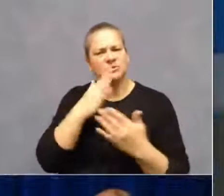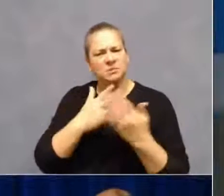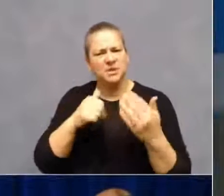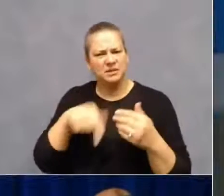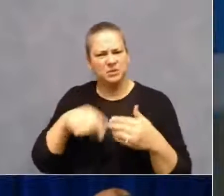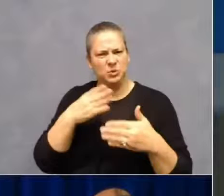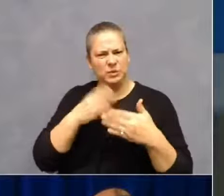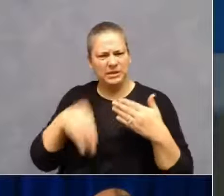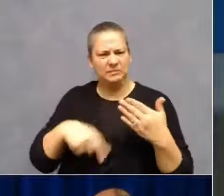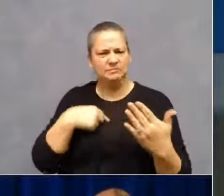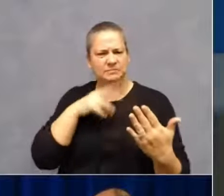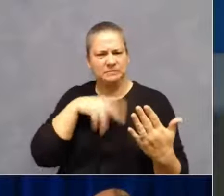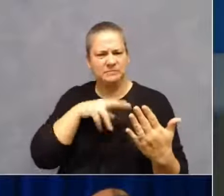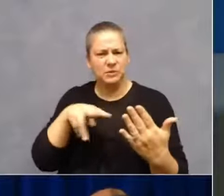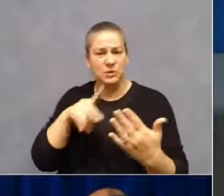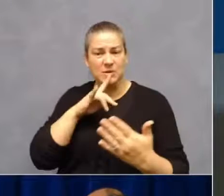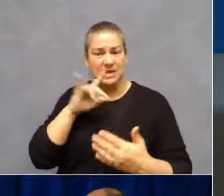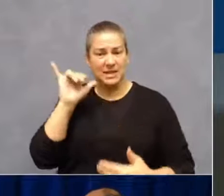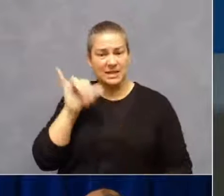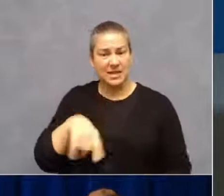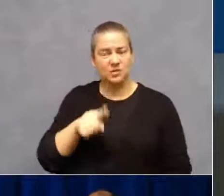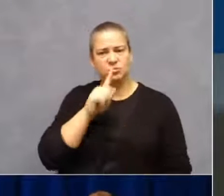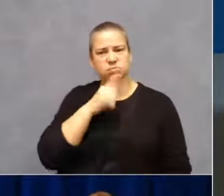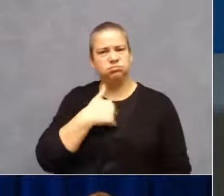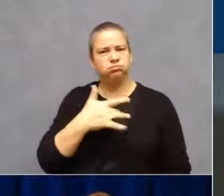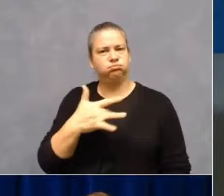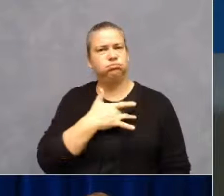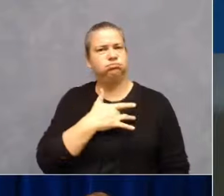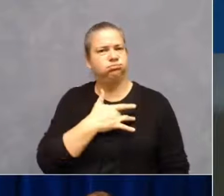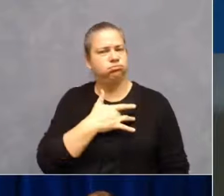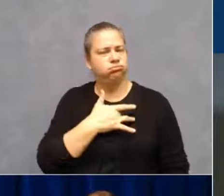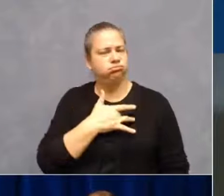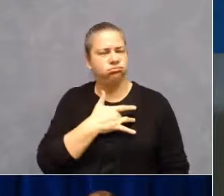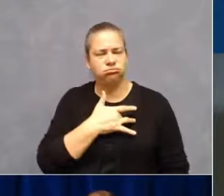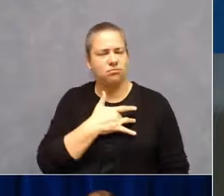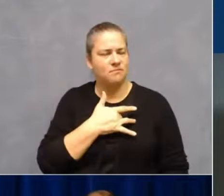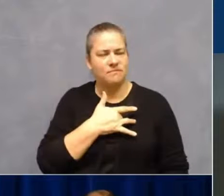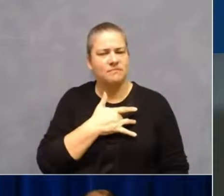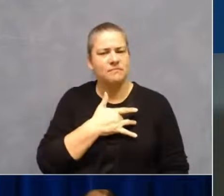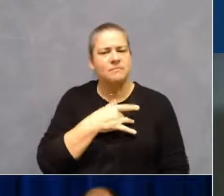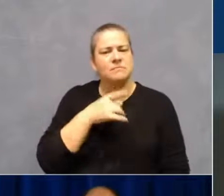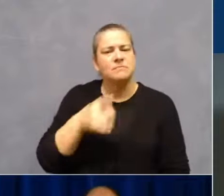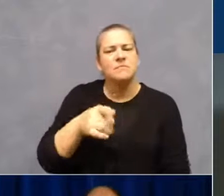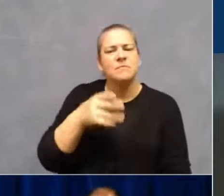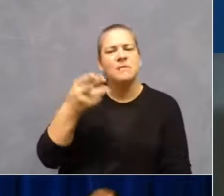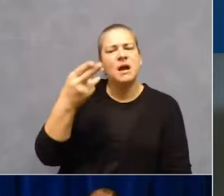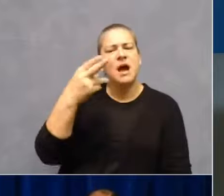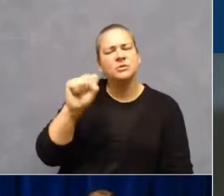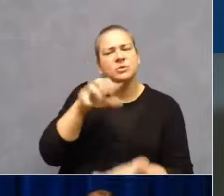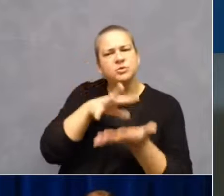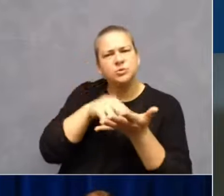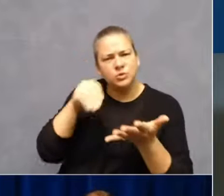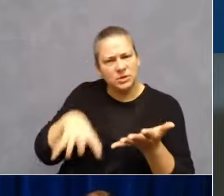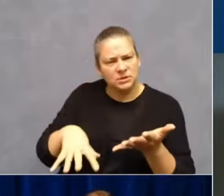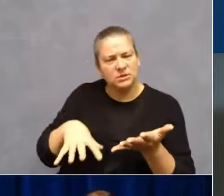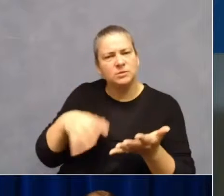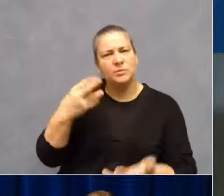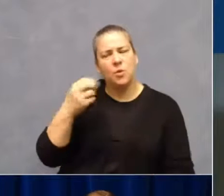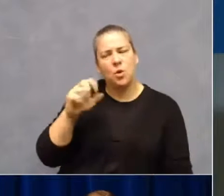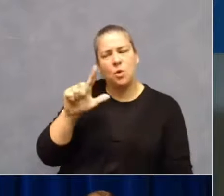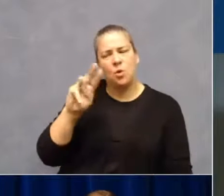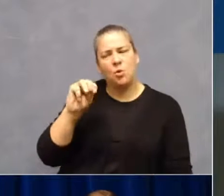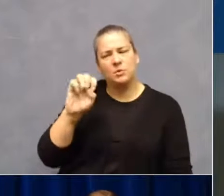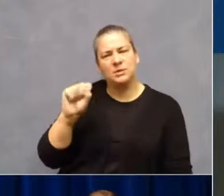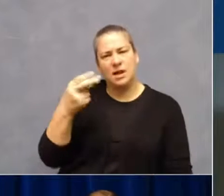this absolutely touched my heart. T.O. Jordan's a high school student at Holmes High School. He's